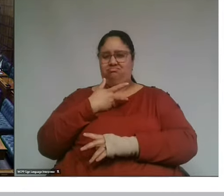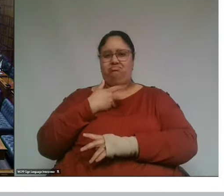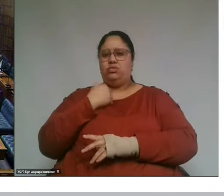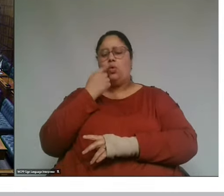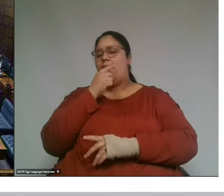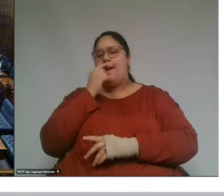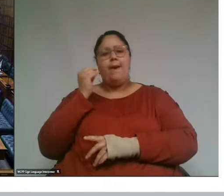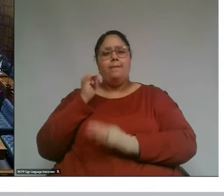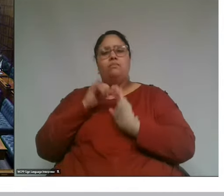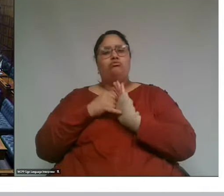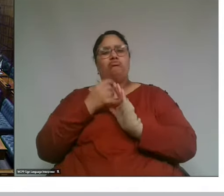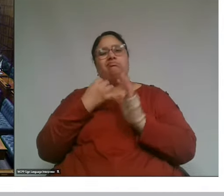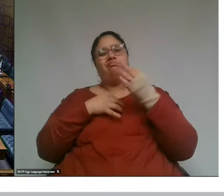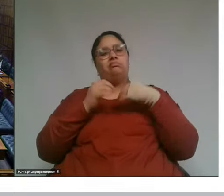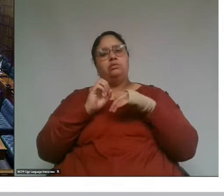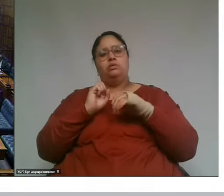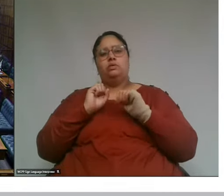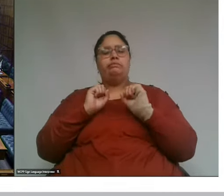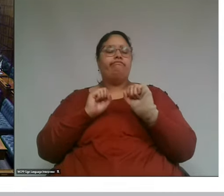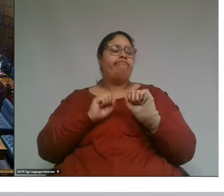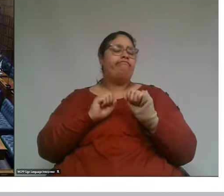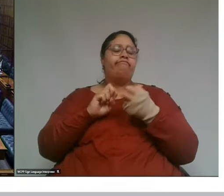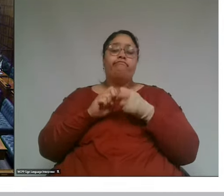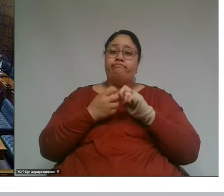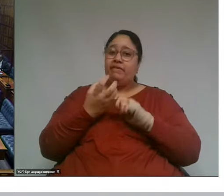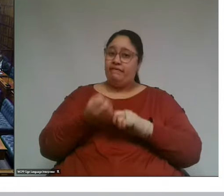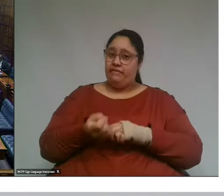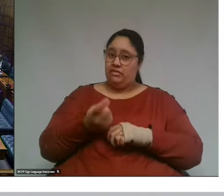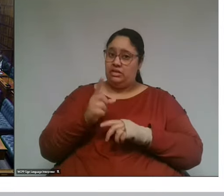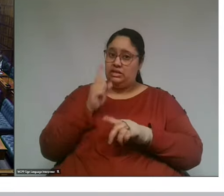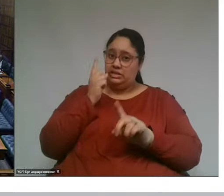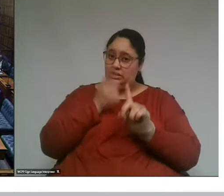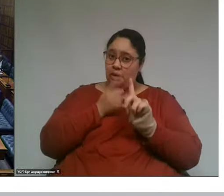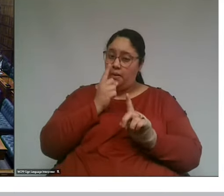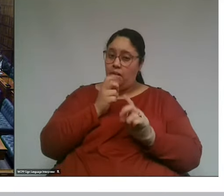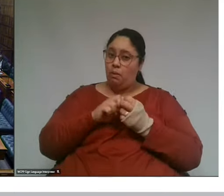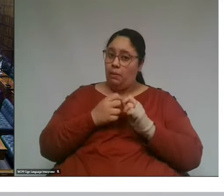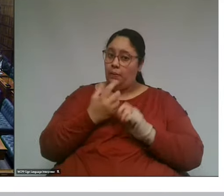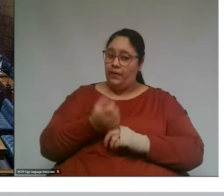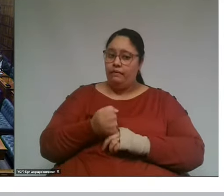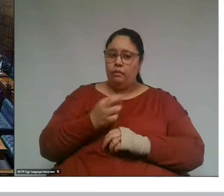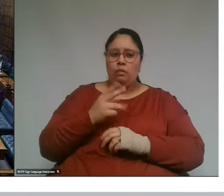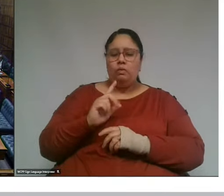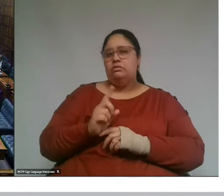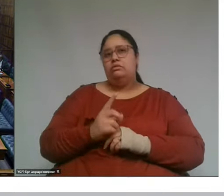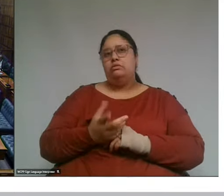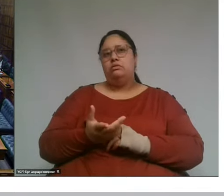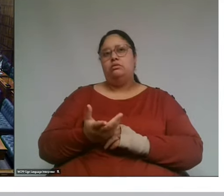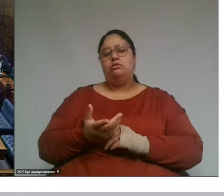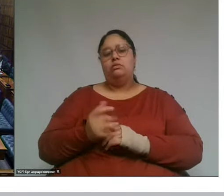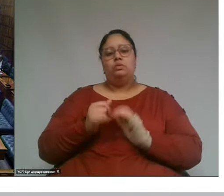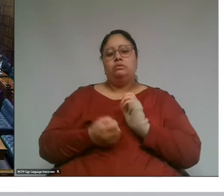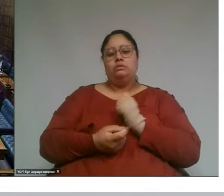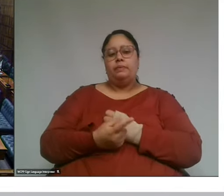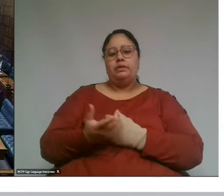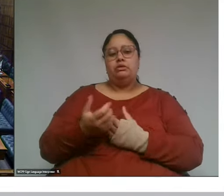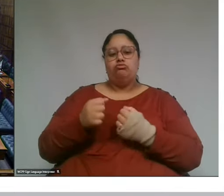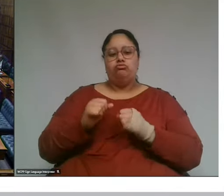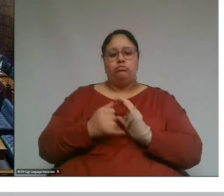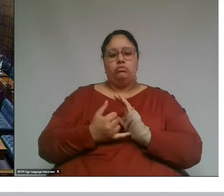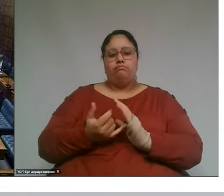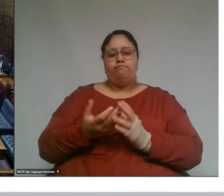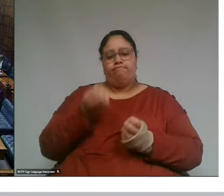names just as to what uh is there a problem with discipline or what what's happening